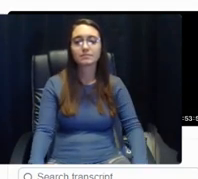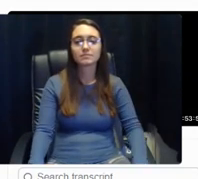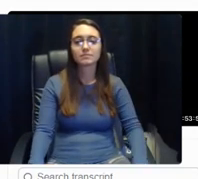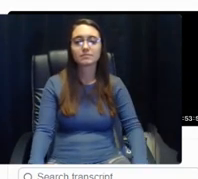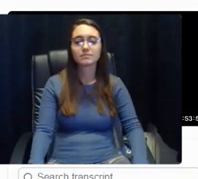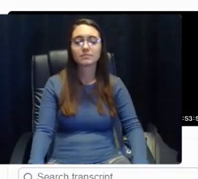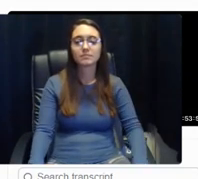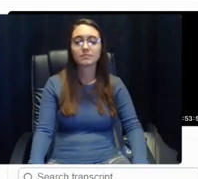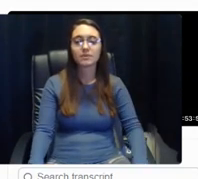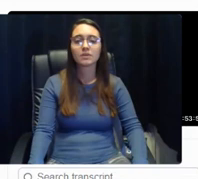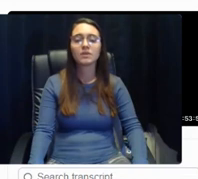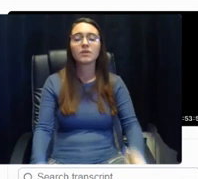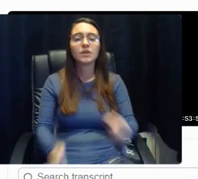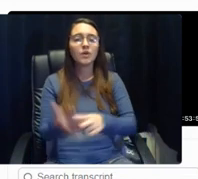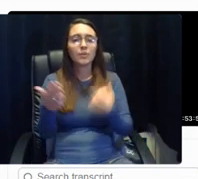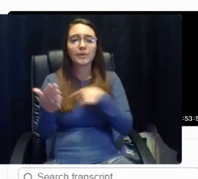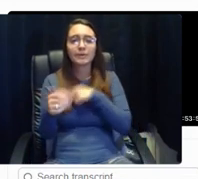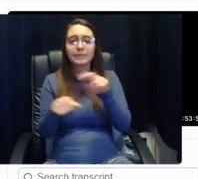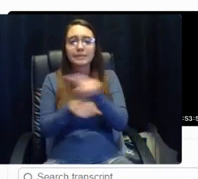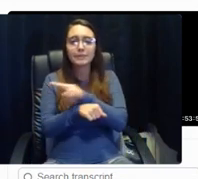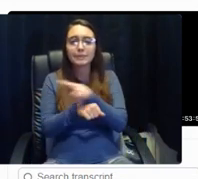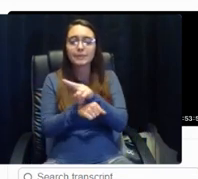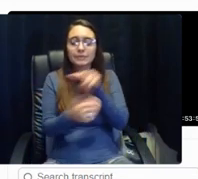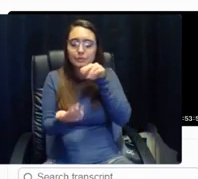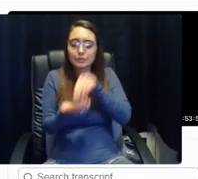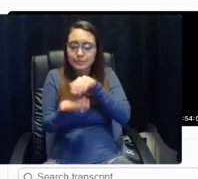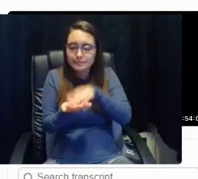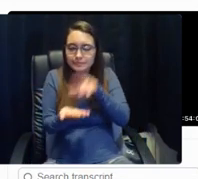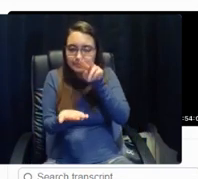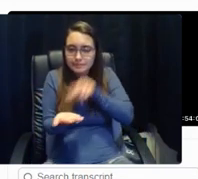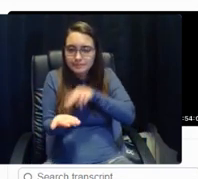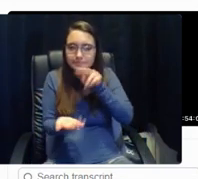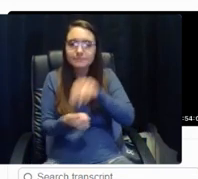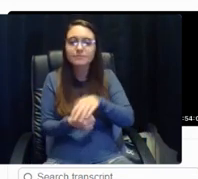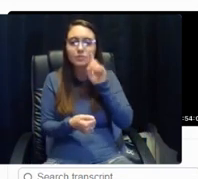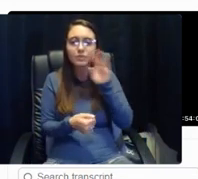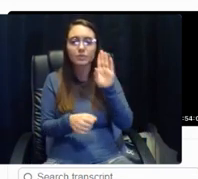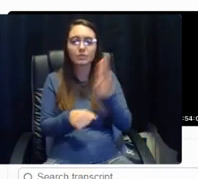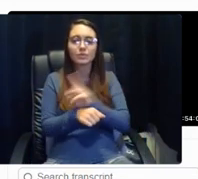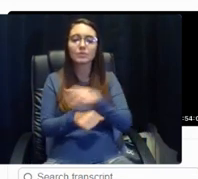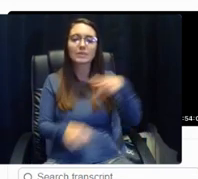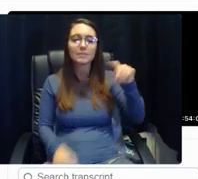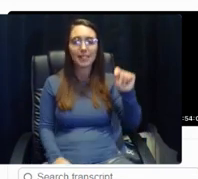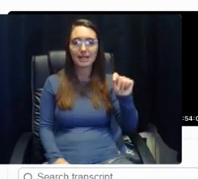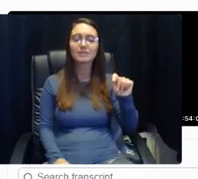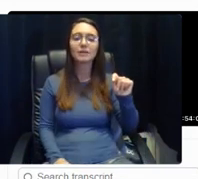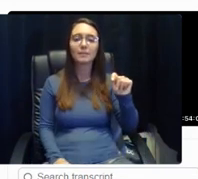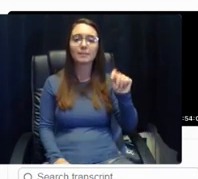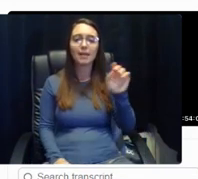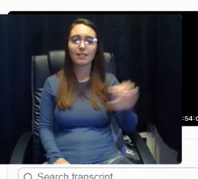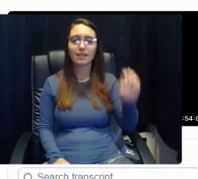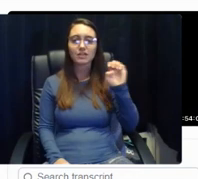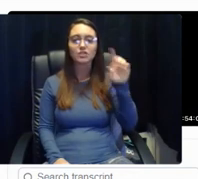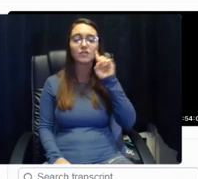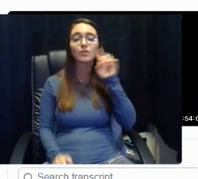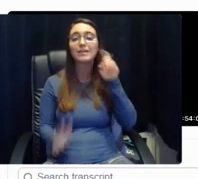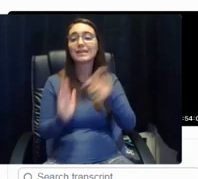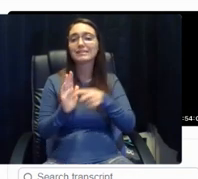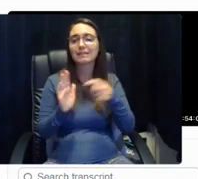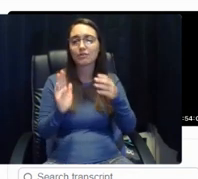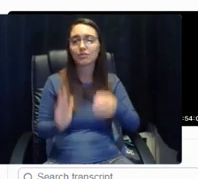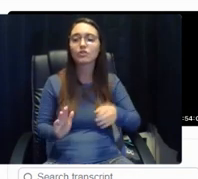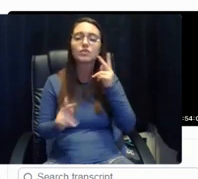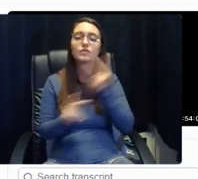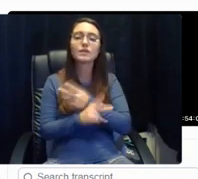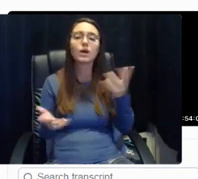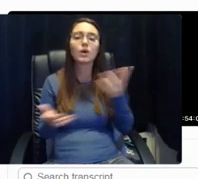What we use to monitor, we use a platinum electrode as an indicator electrode to find out what are the solution redox potential